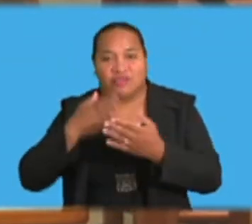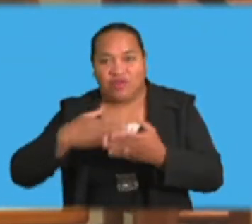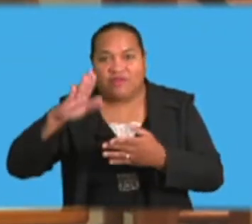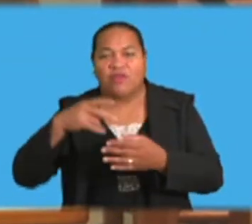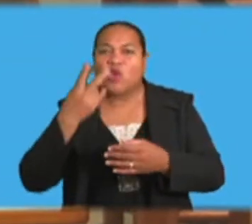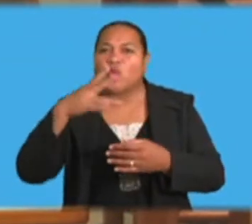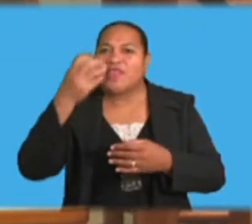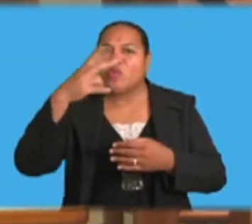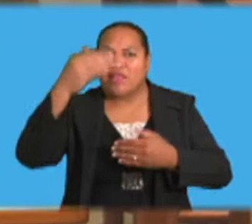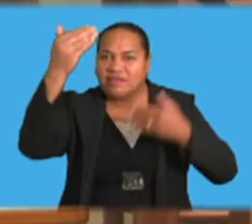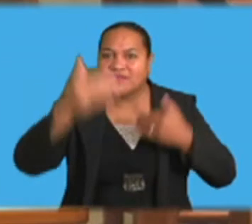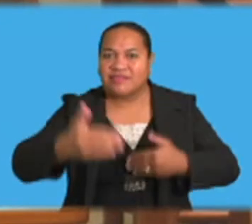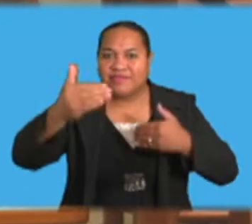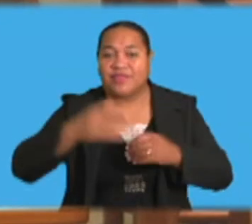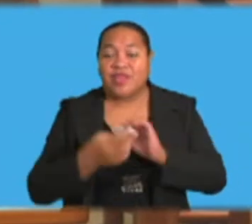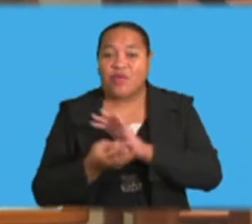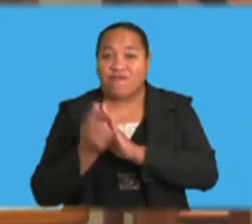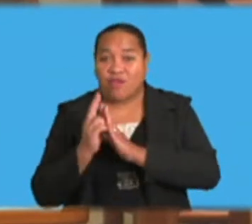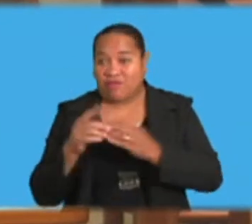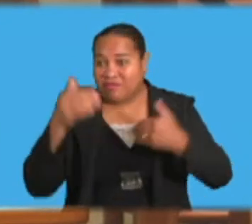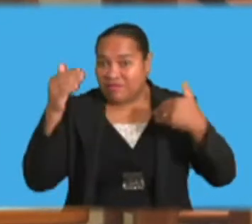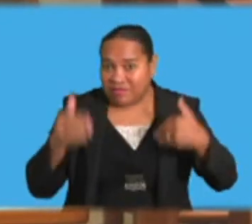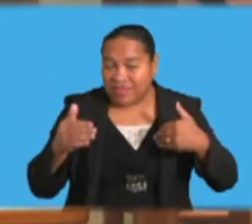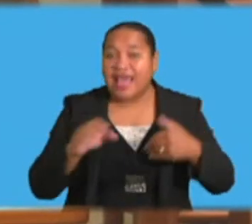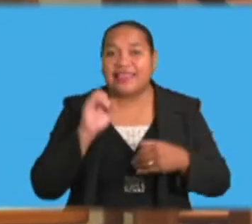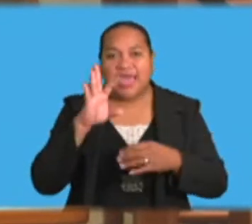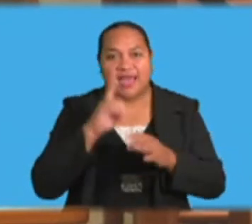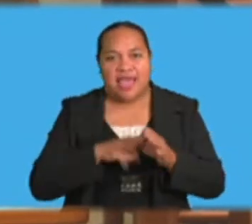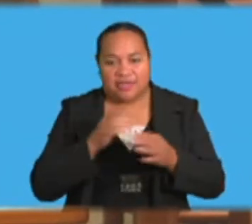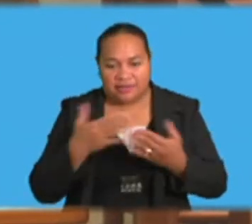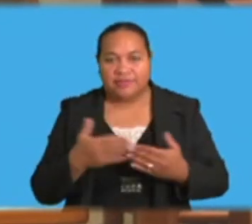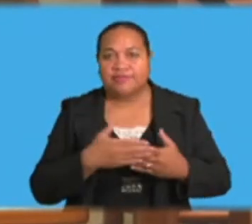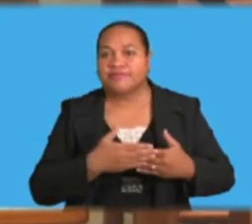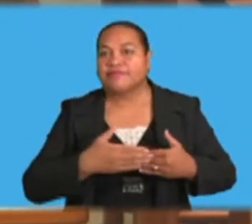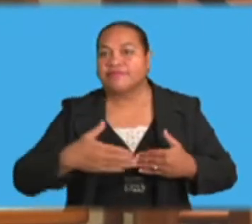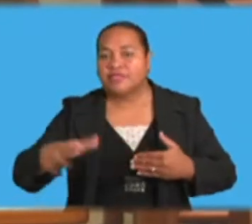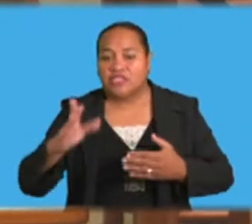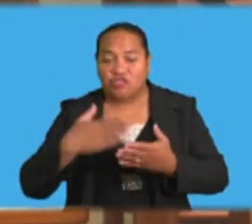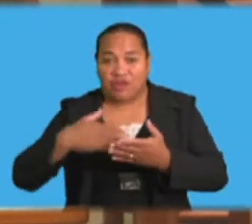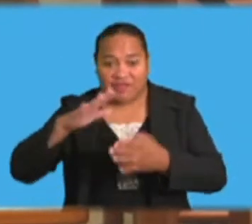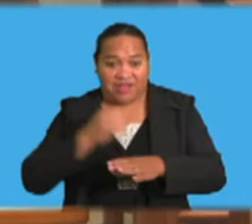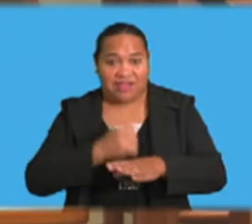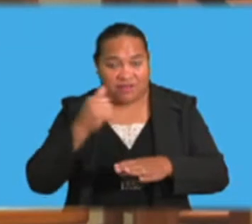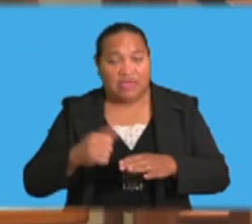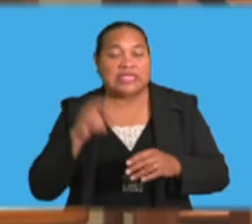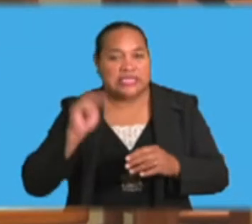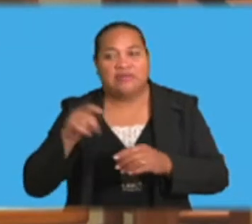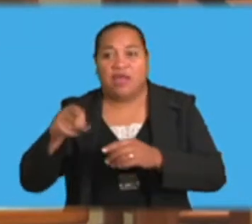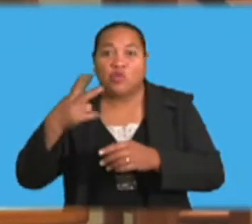deadline. The review period has a maximum of 10 years, and ratification on the covenant is required by